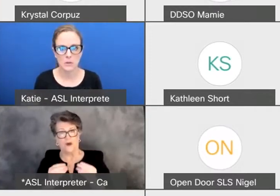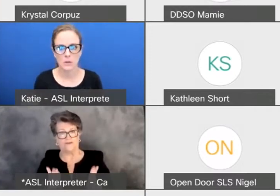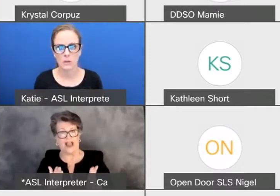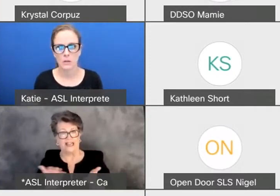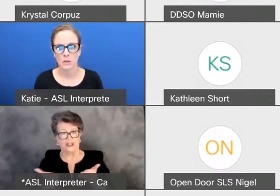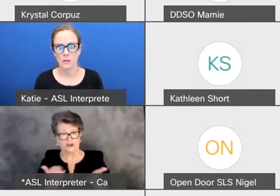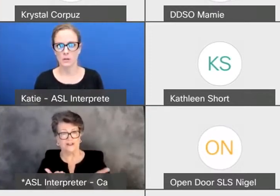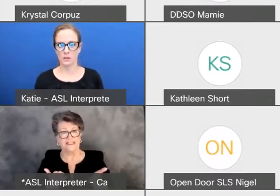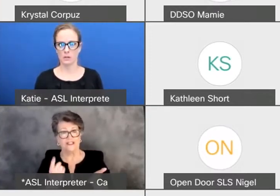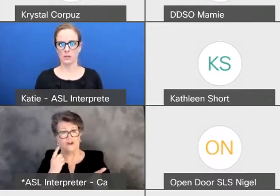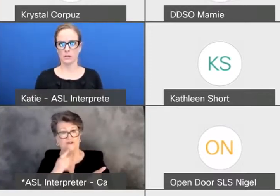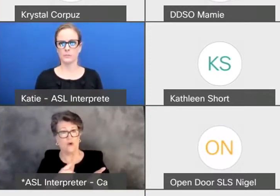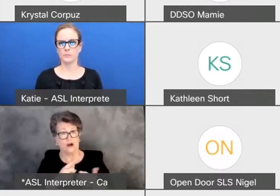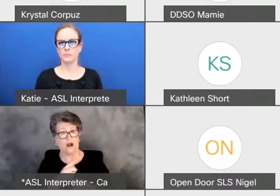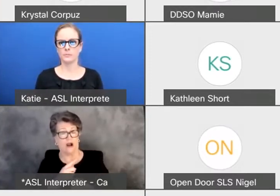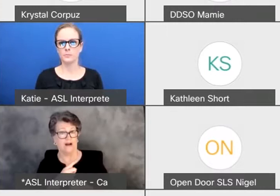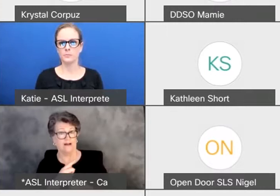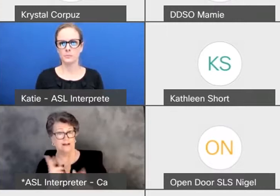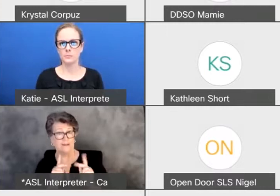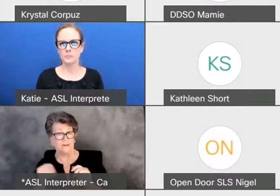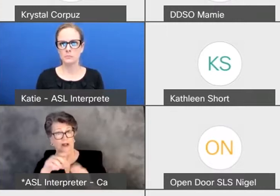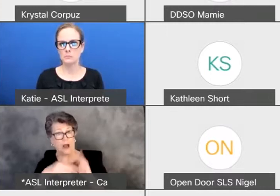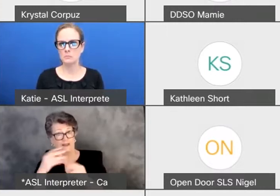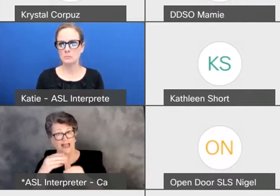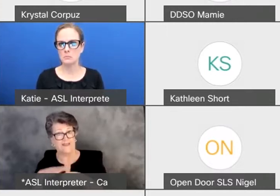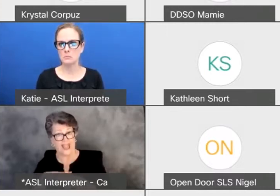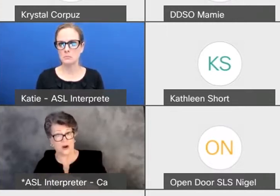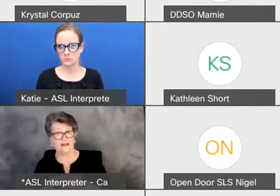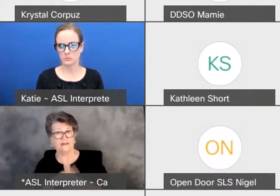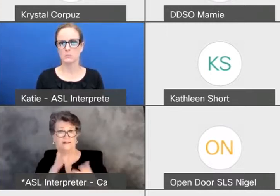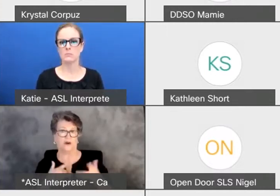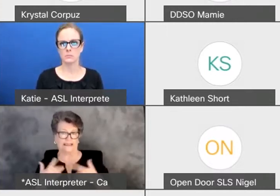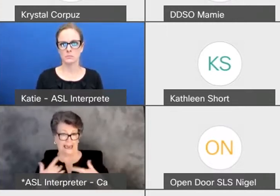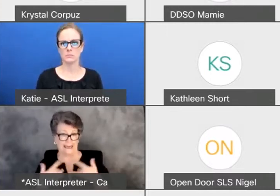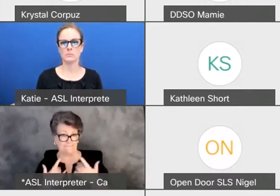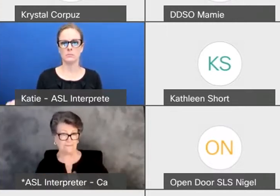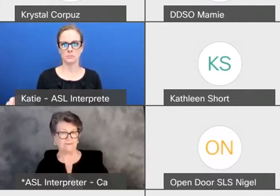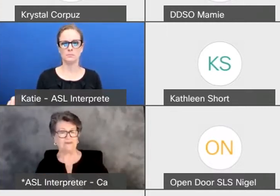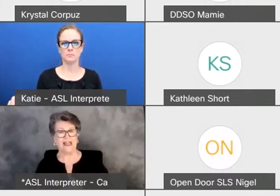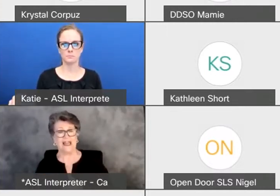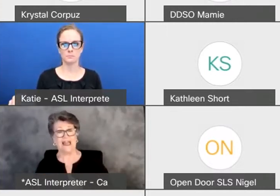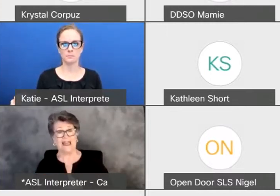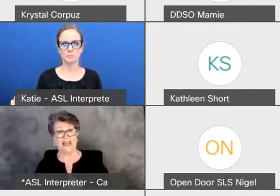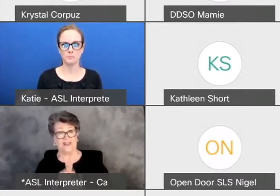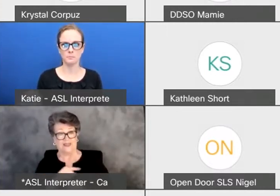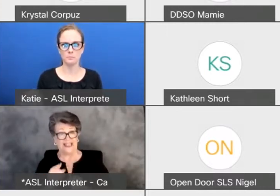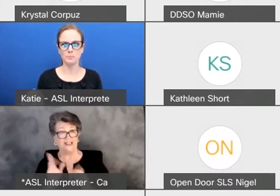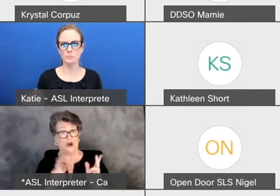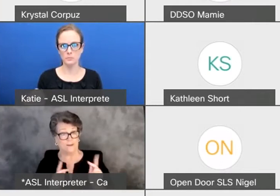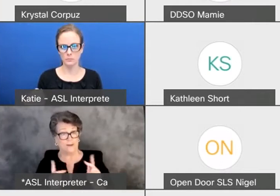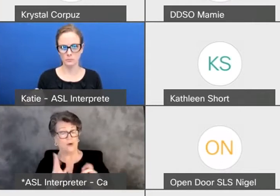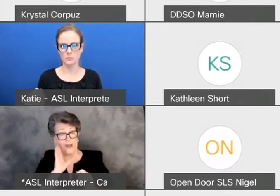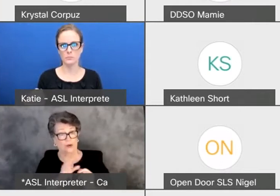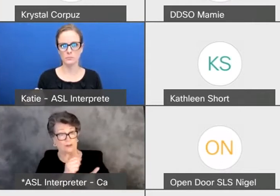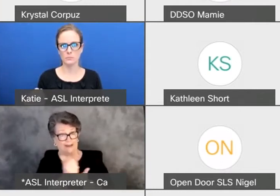for our patients outside the area. So we're very excited, and thus far, these are the individuals that will be